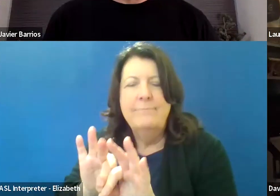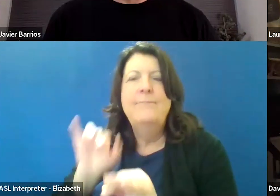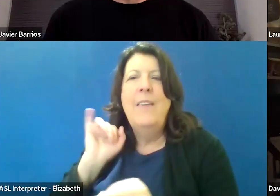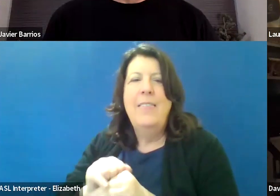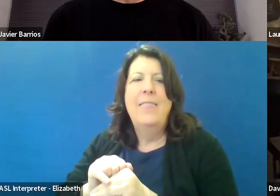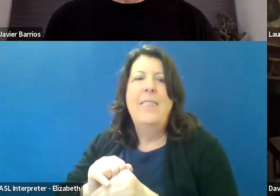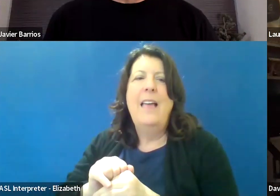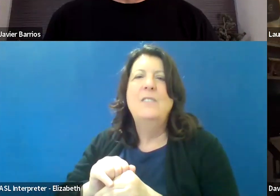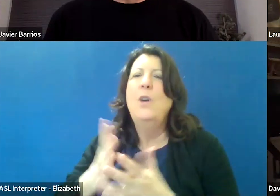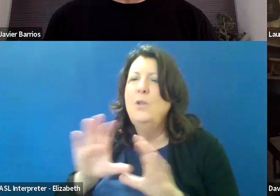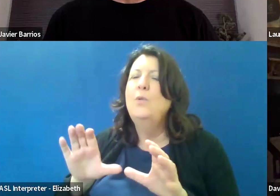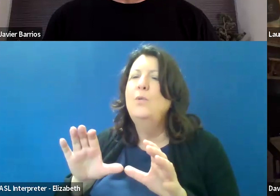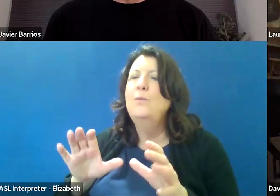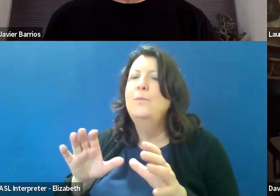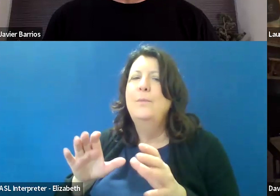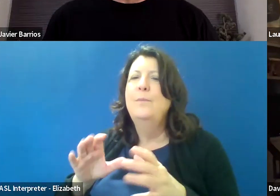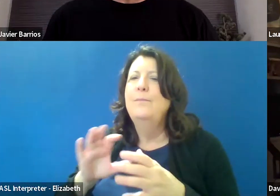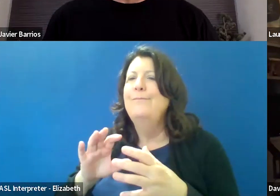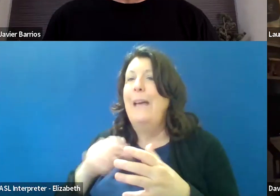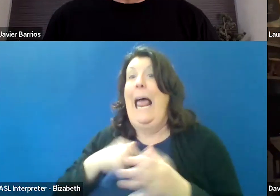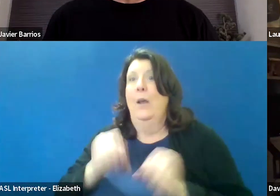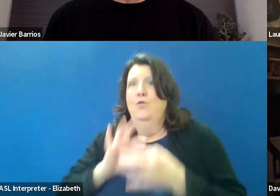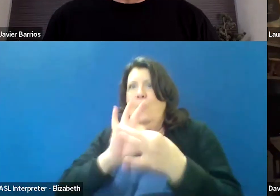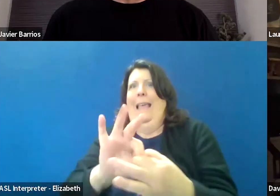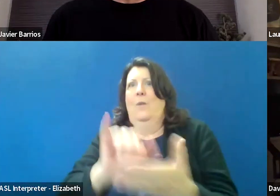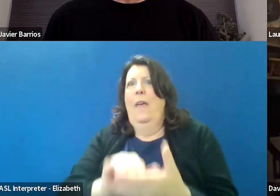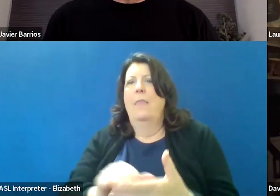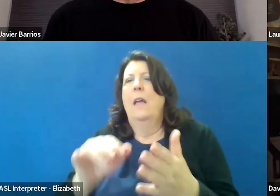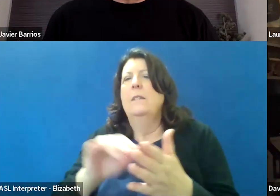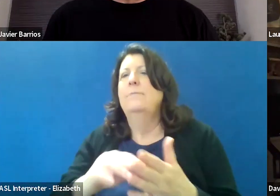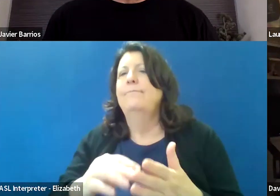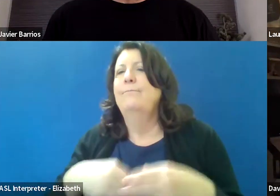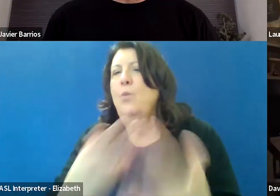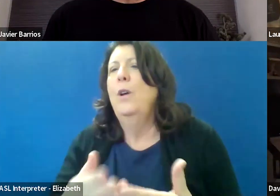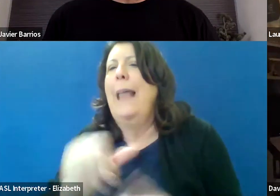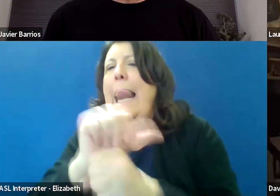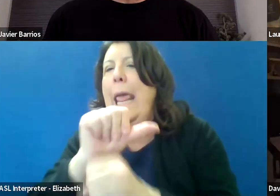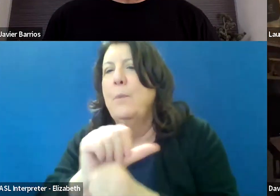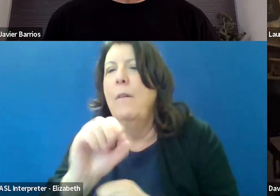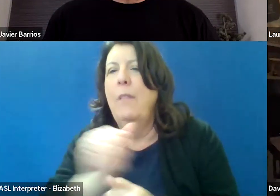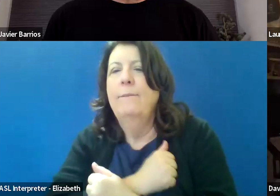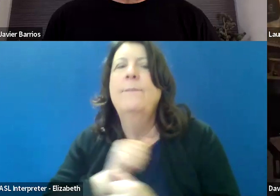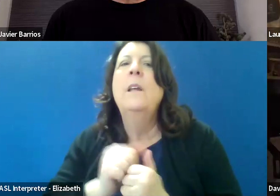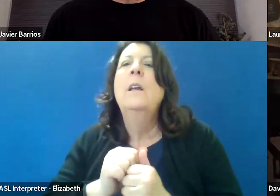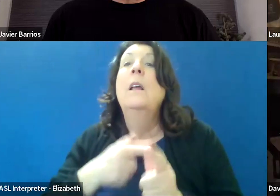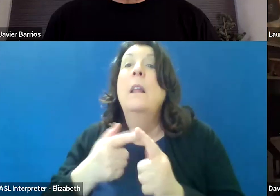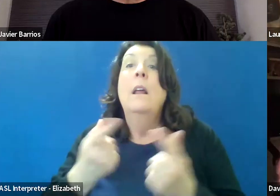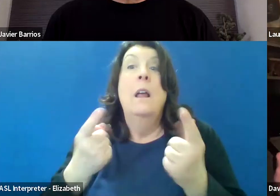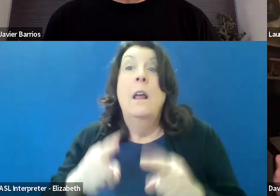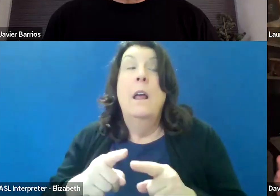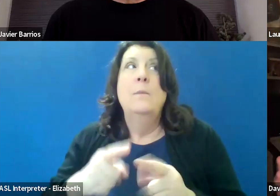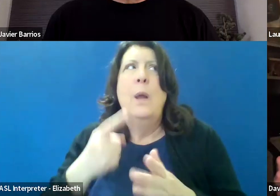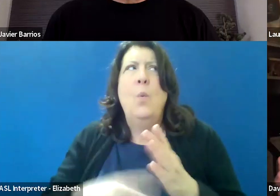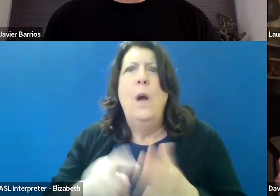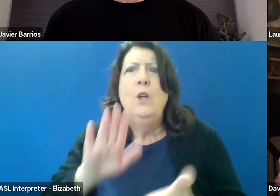laboring oar in the story. And it made sense to me because I definitely related to that, you know? So then it was about what does the school